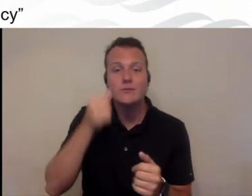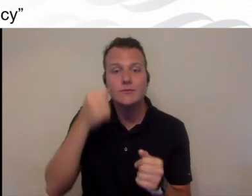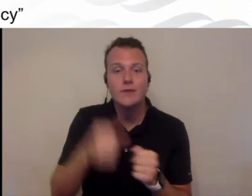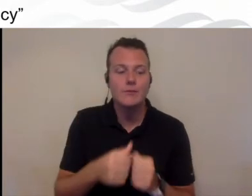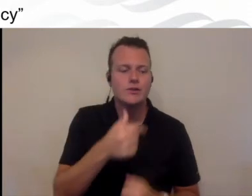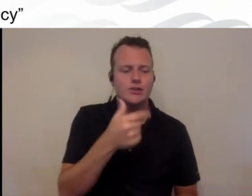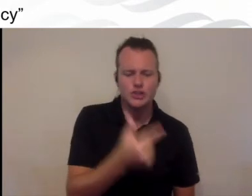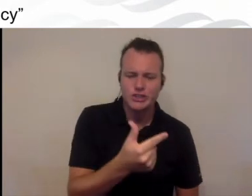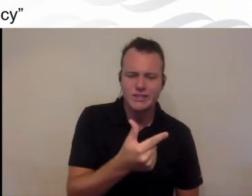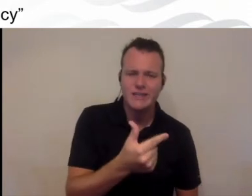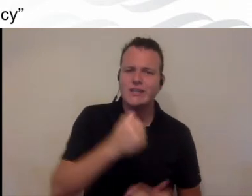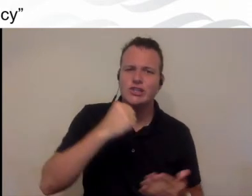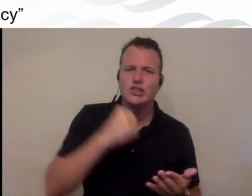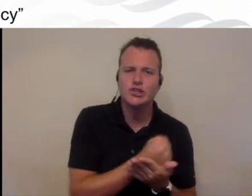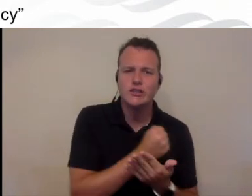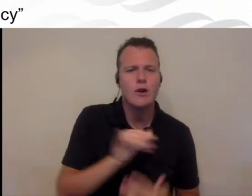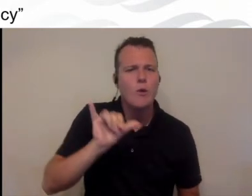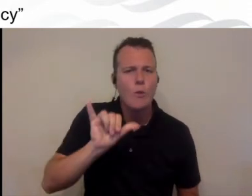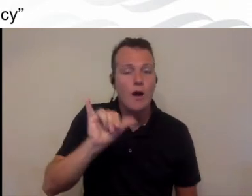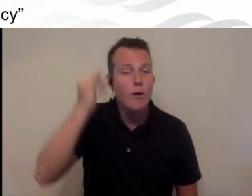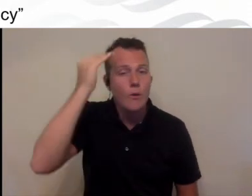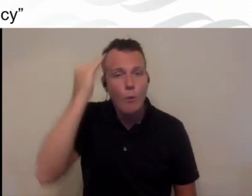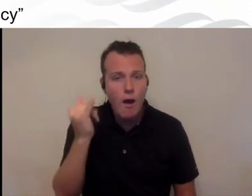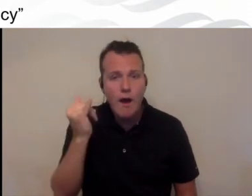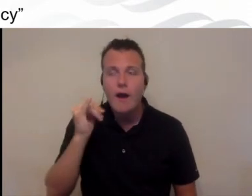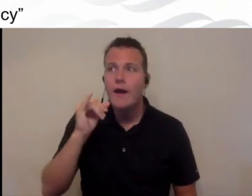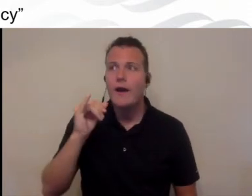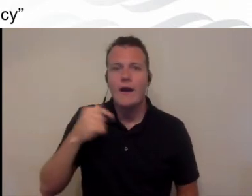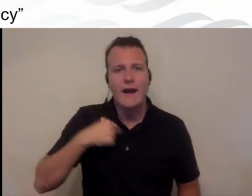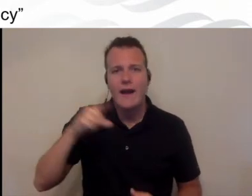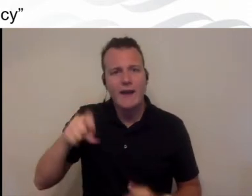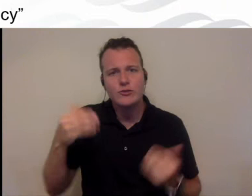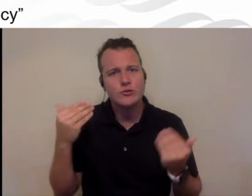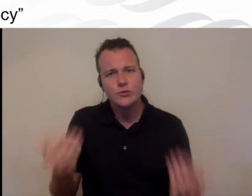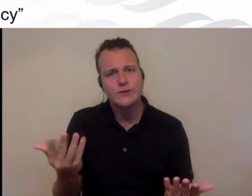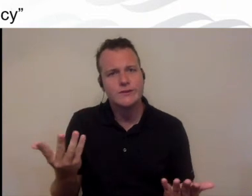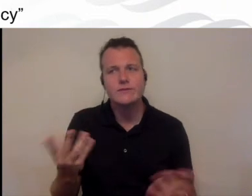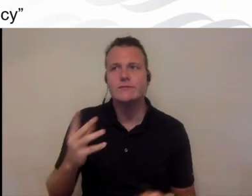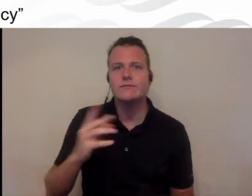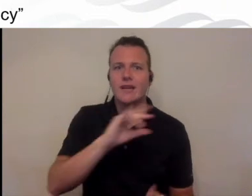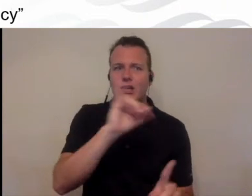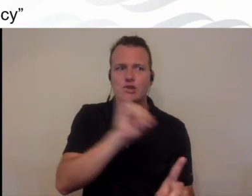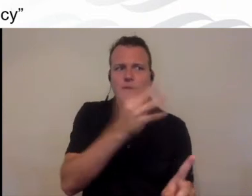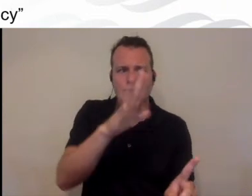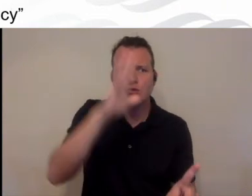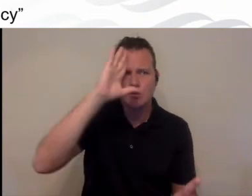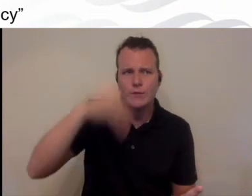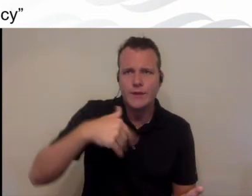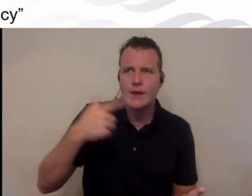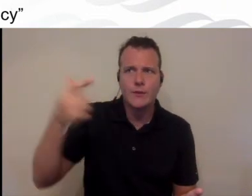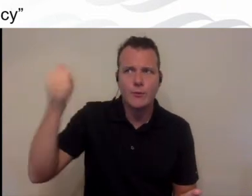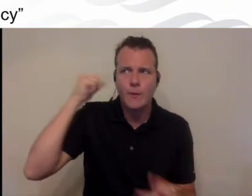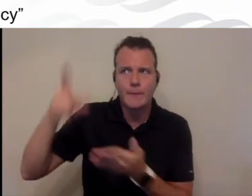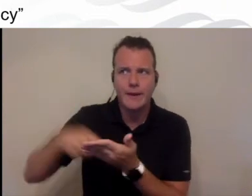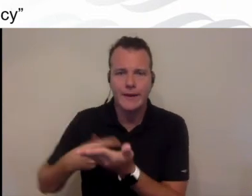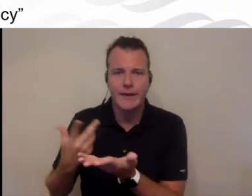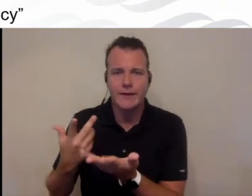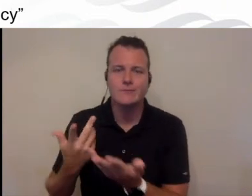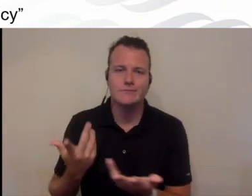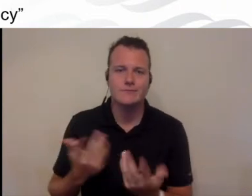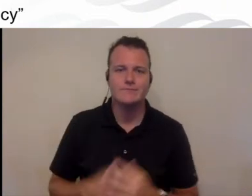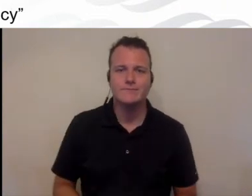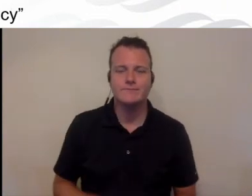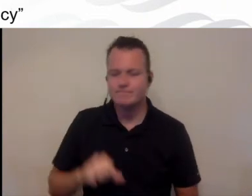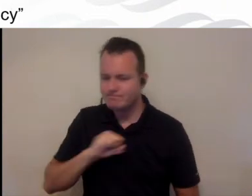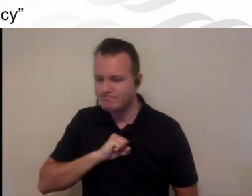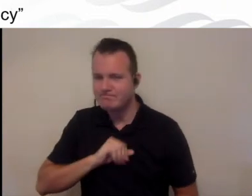GY on there, and the easiest way to remember that is, gee, why do I have to do this when the insurance company already knows you're not going to pay for